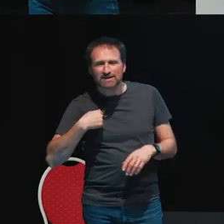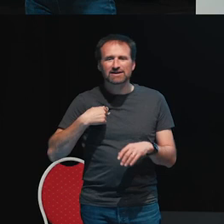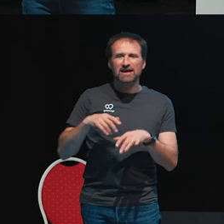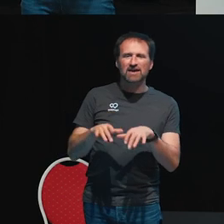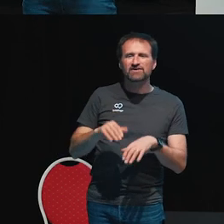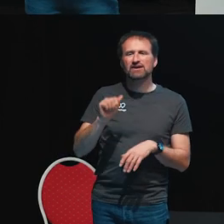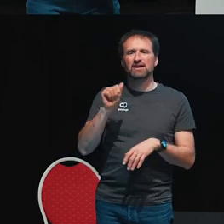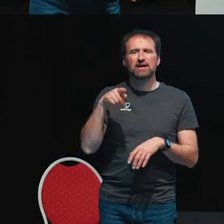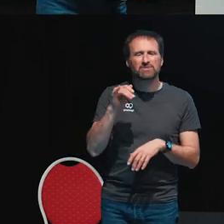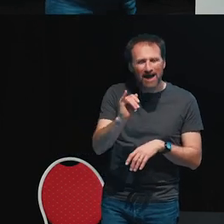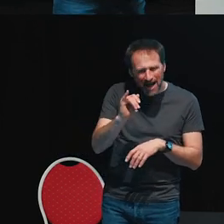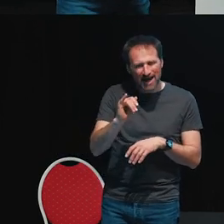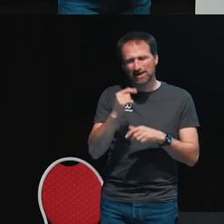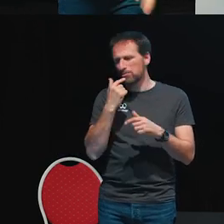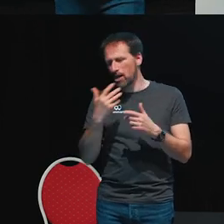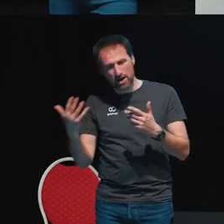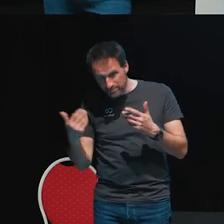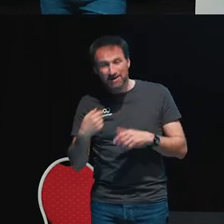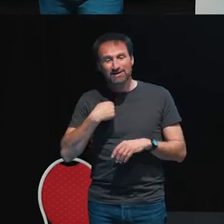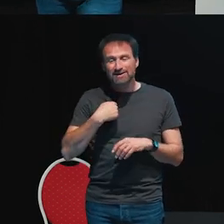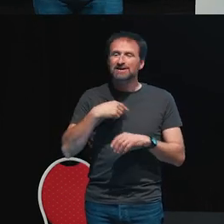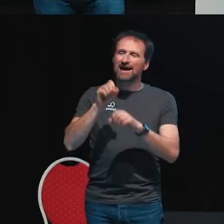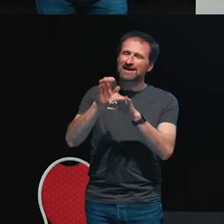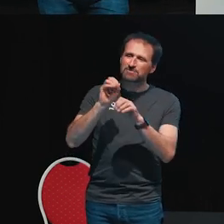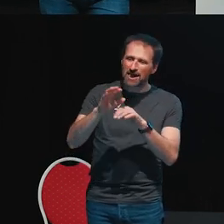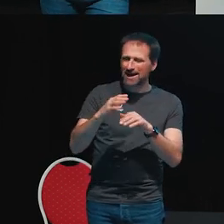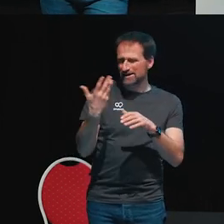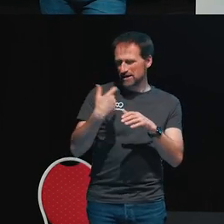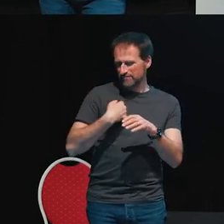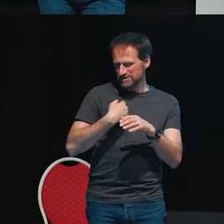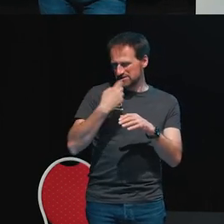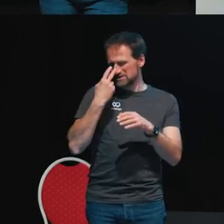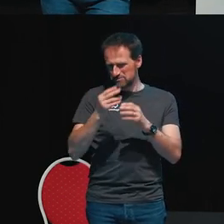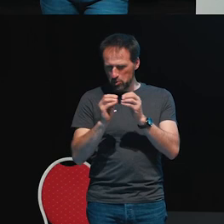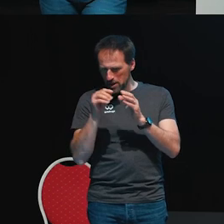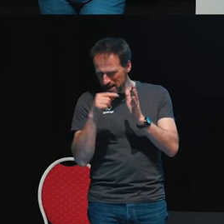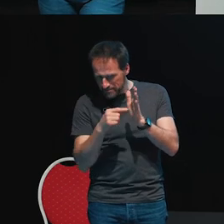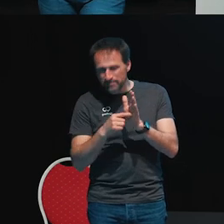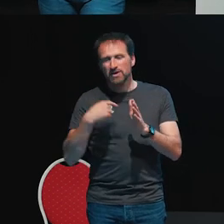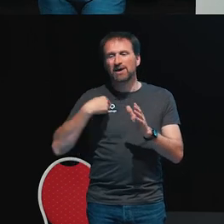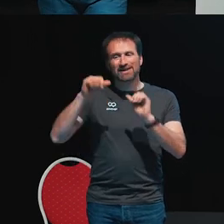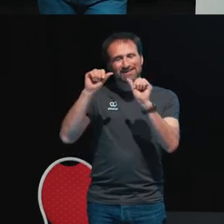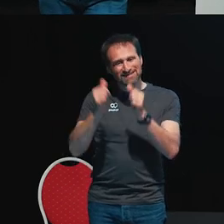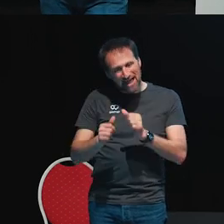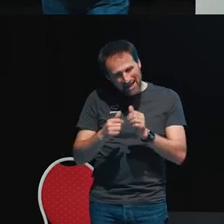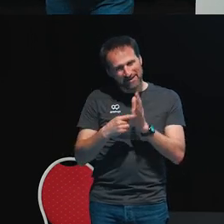blah. Here's my explainer that I wrote, and here's my design documentation that I've been developing. Here's a contact person who